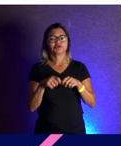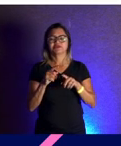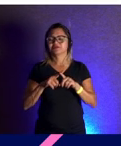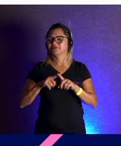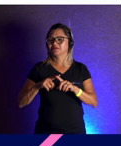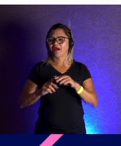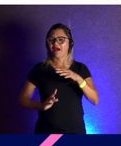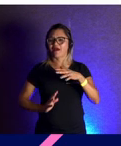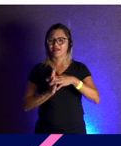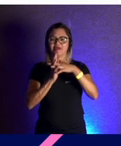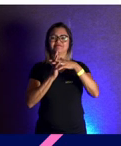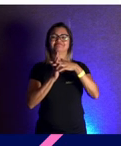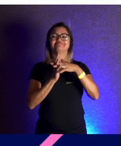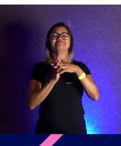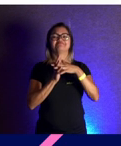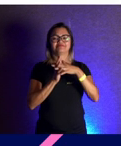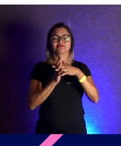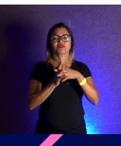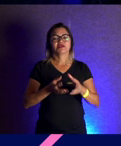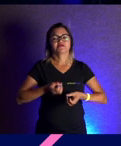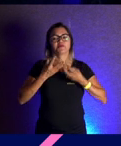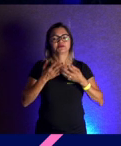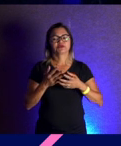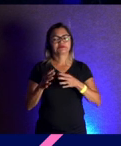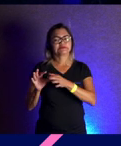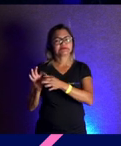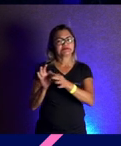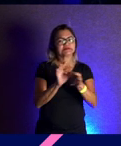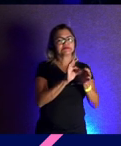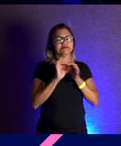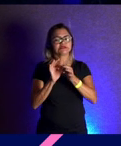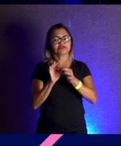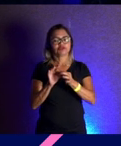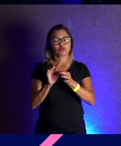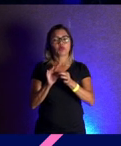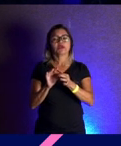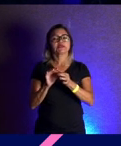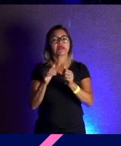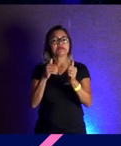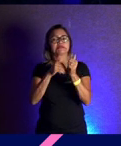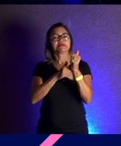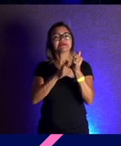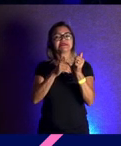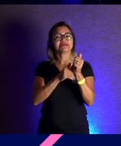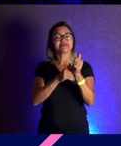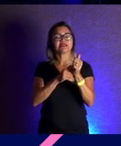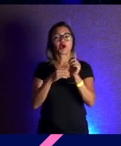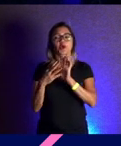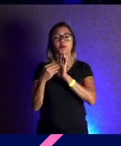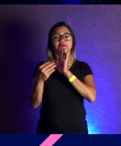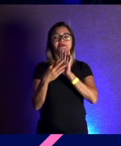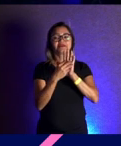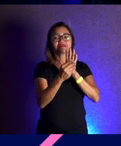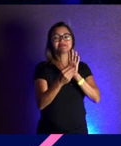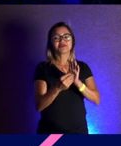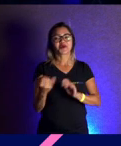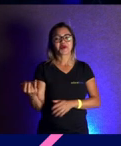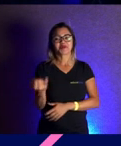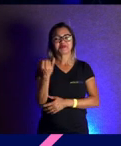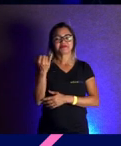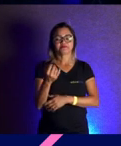difference to try to begin to understand what it is. And that's why my model is important. And I'm going to show you three things of the